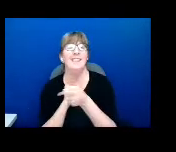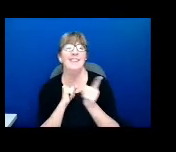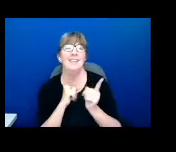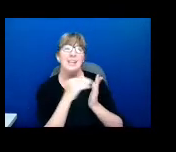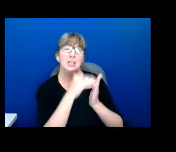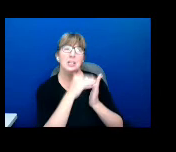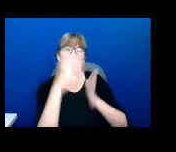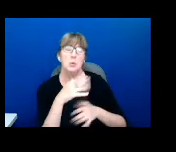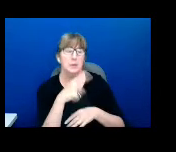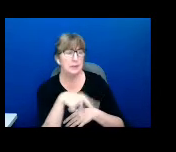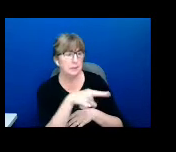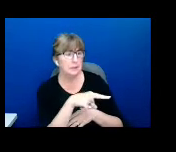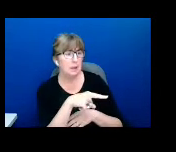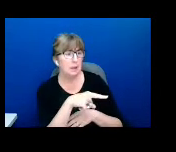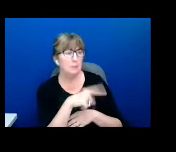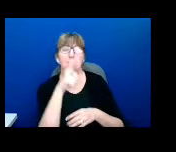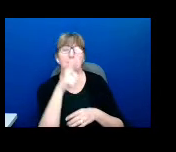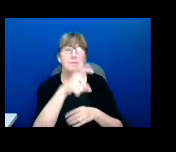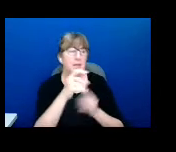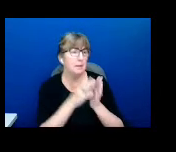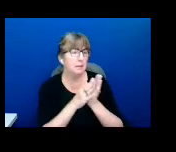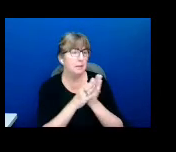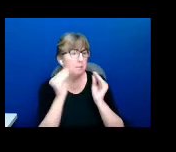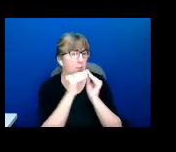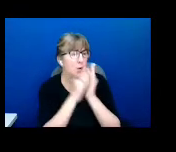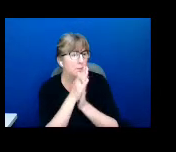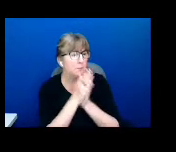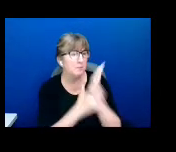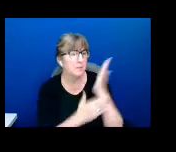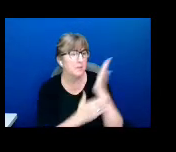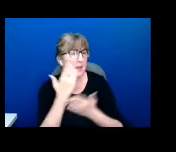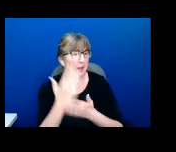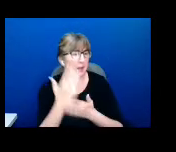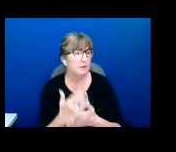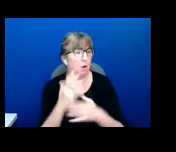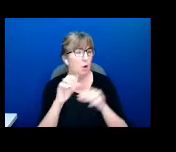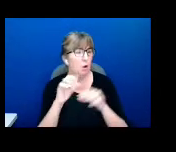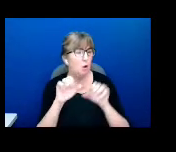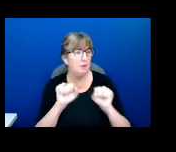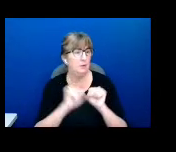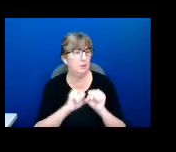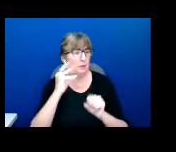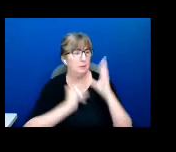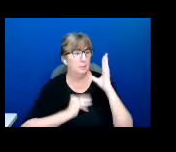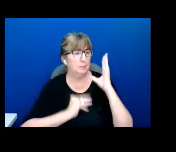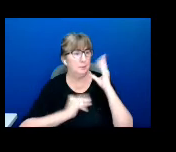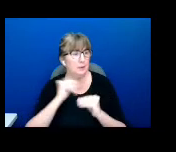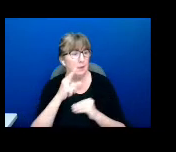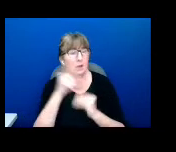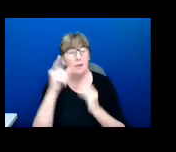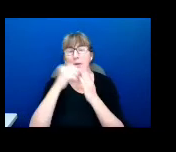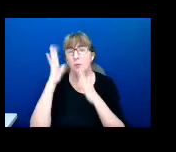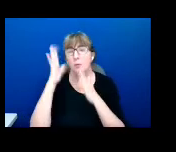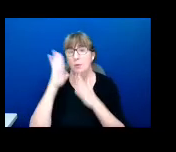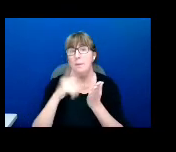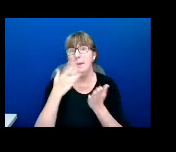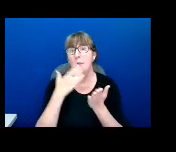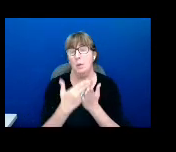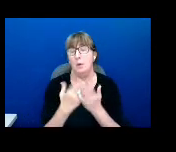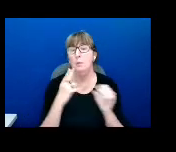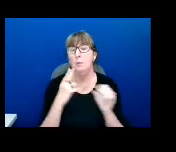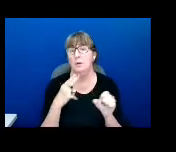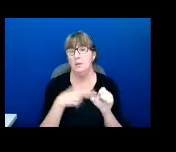that need the hands-on practical experience. Do students get paid while participating in work exploration